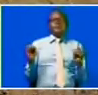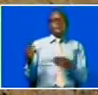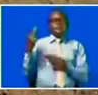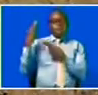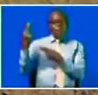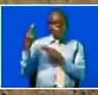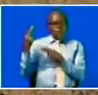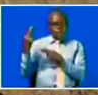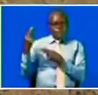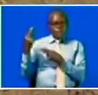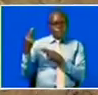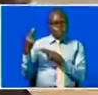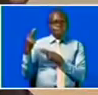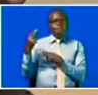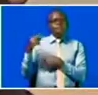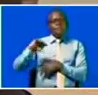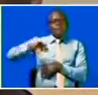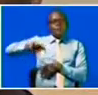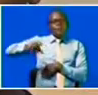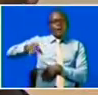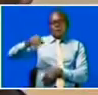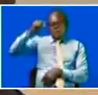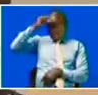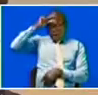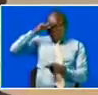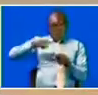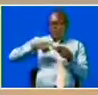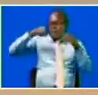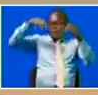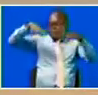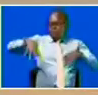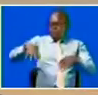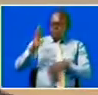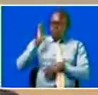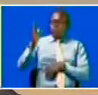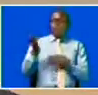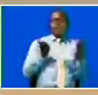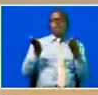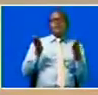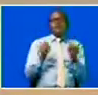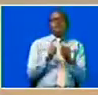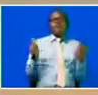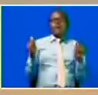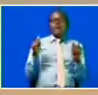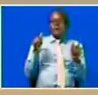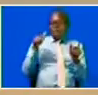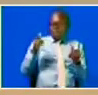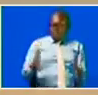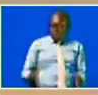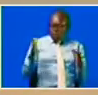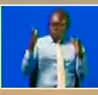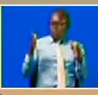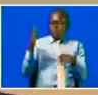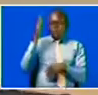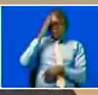hopefully, na hii county government na hiyo devolution, at least wataangalia Mwiki juu, hii barabara yetu,